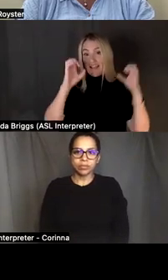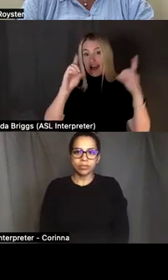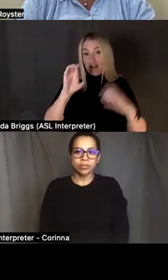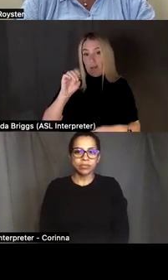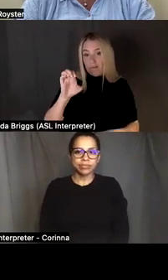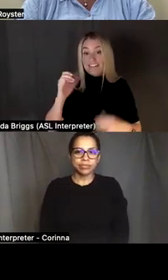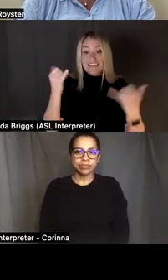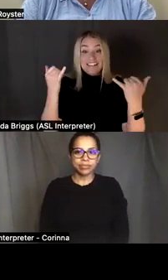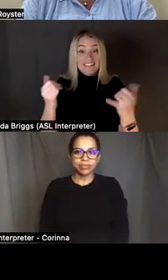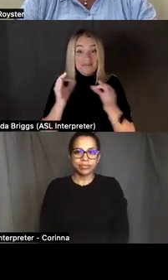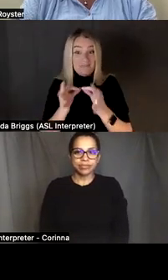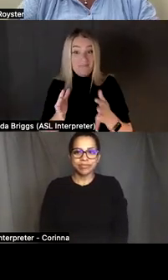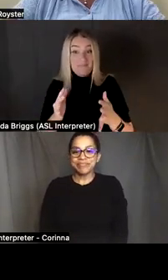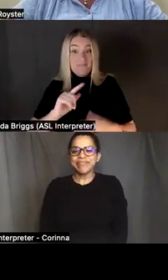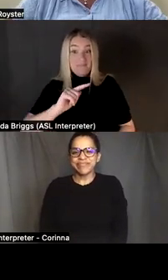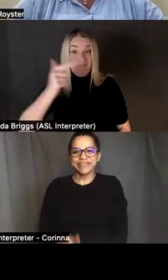Even,